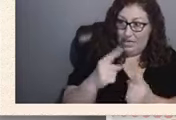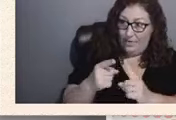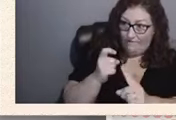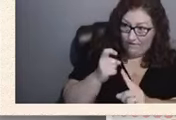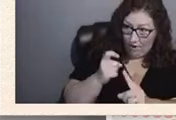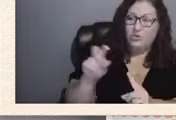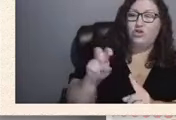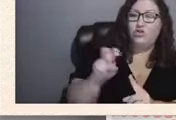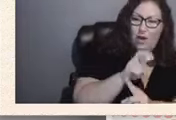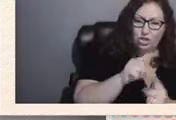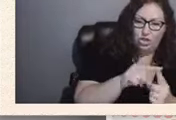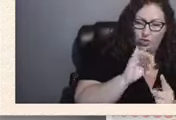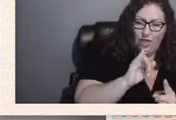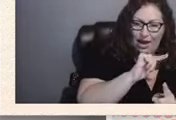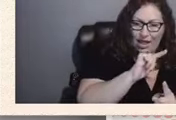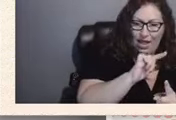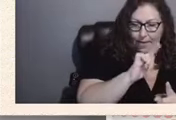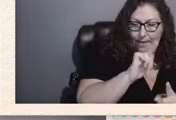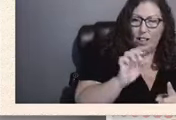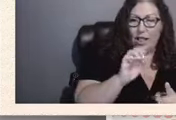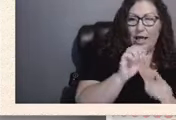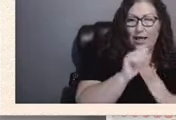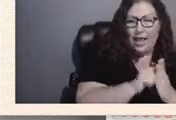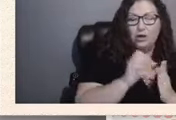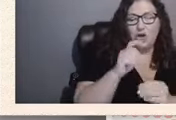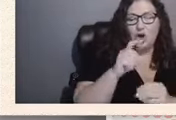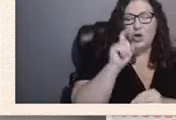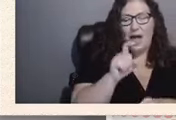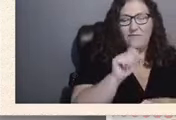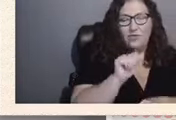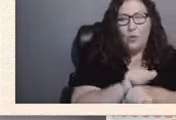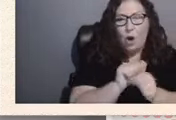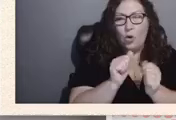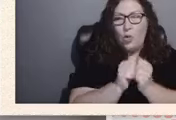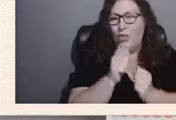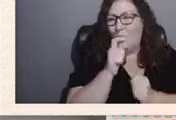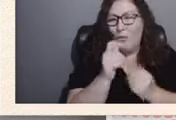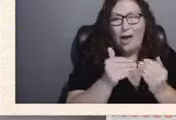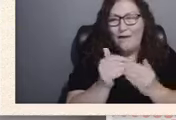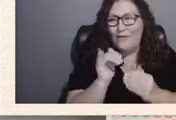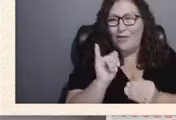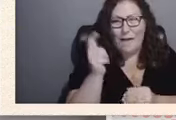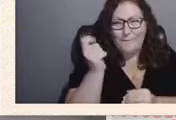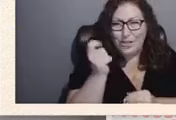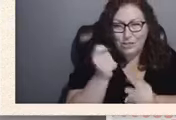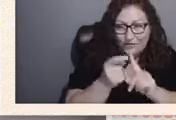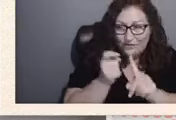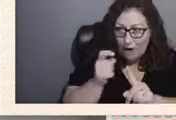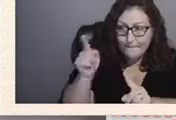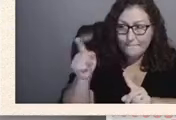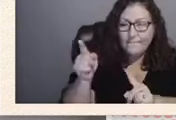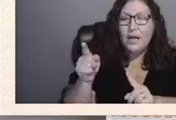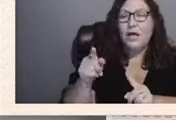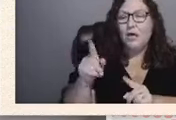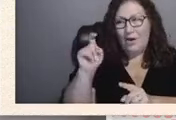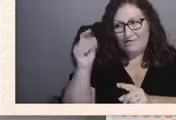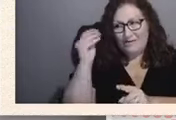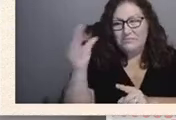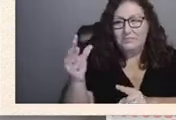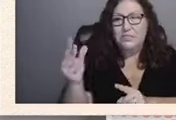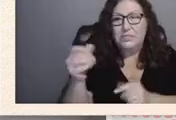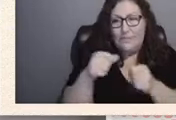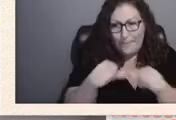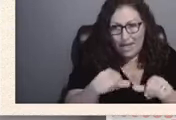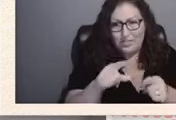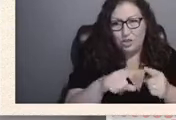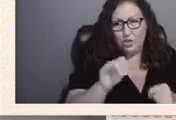account. So in that situation, you would have to work wherever that pension's coming from to direct them to deposit it into the